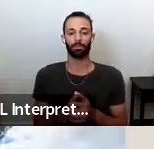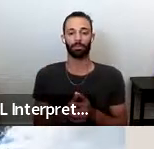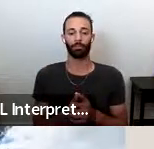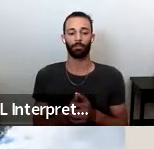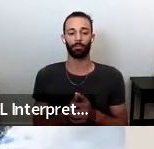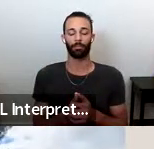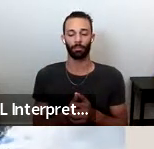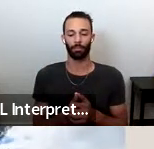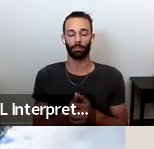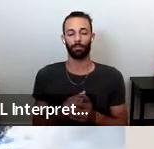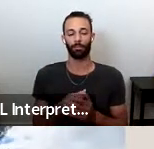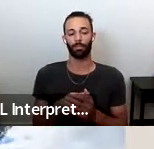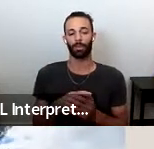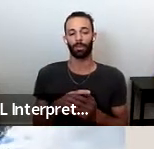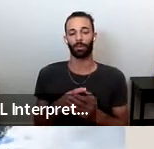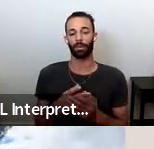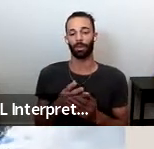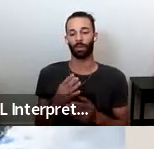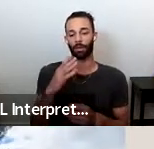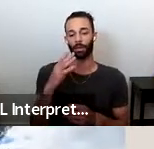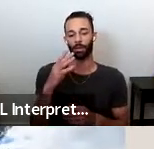Yeah, and Black pants.